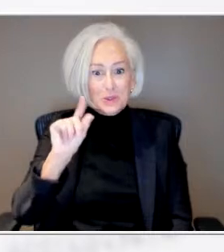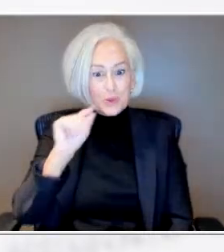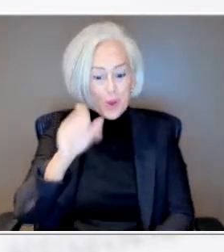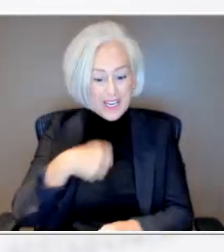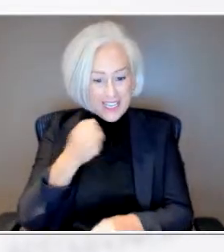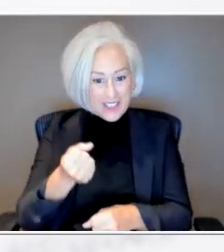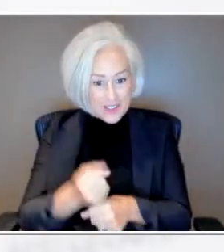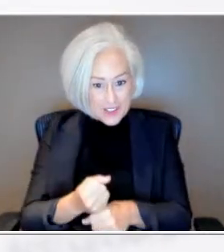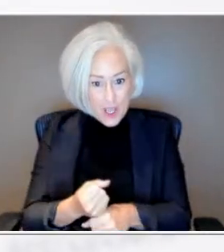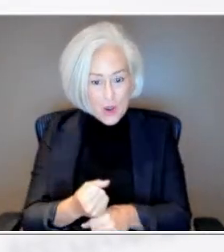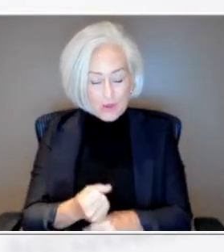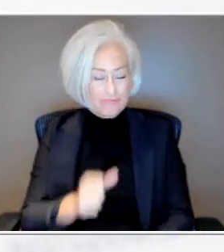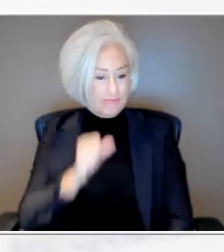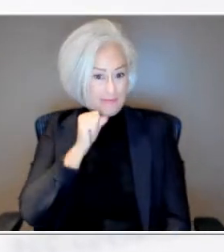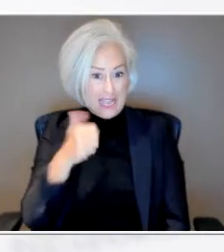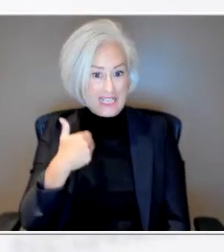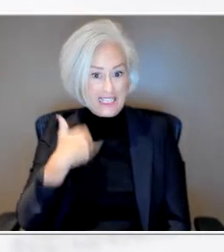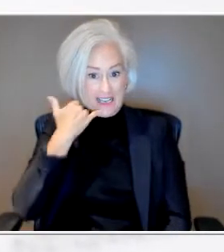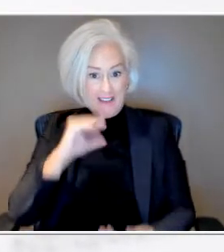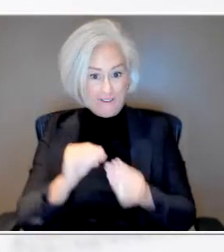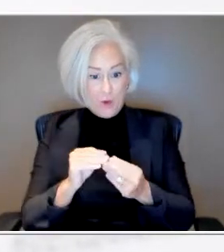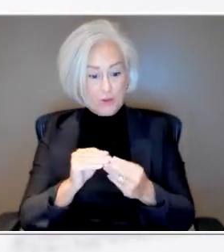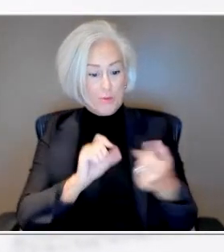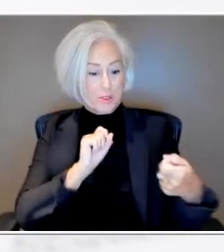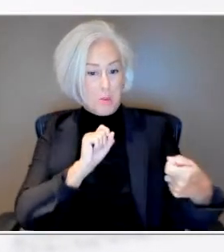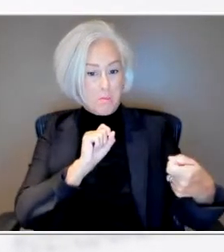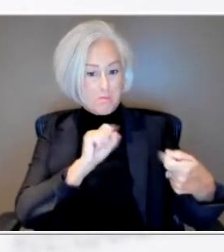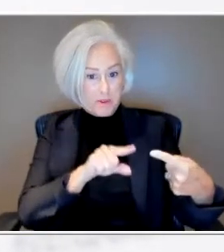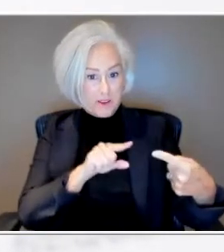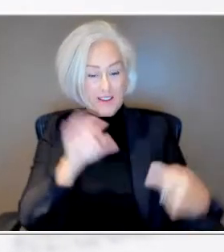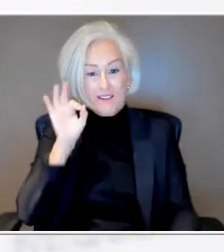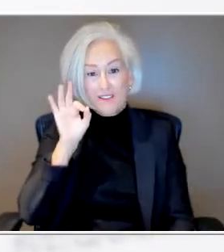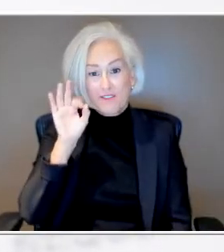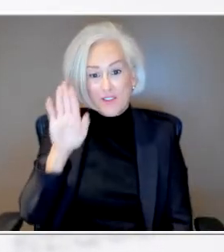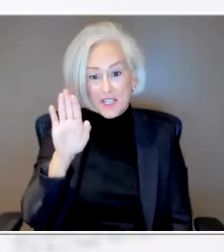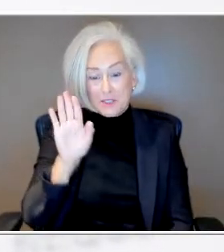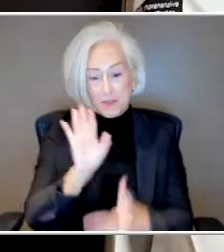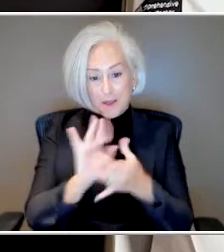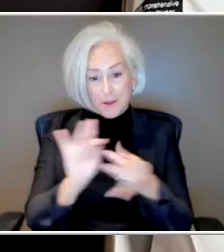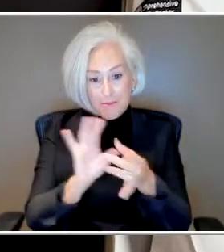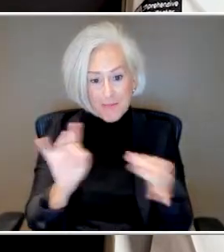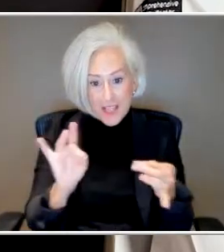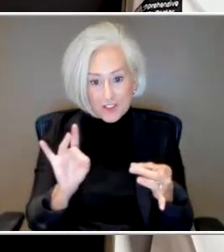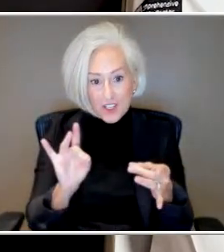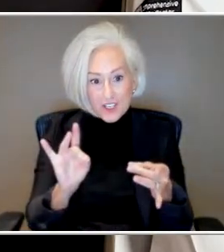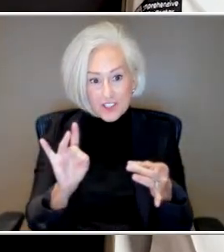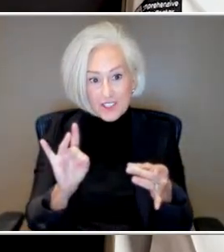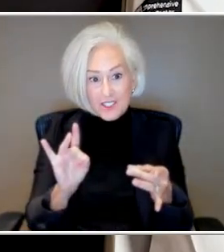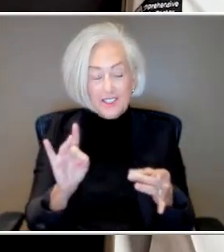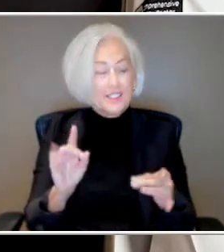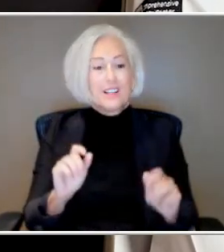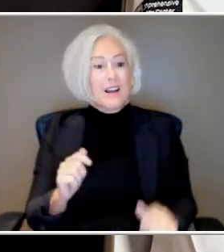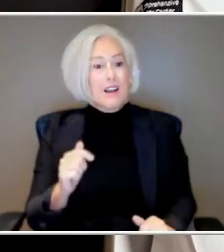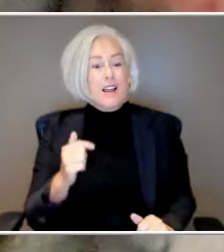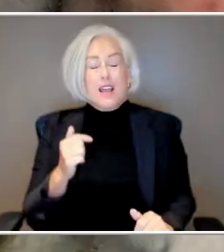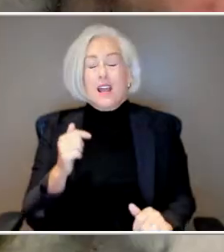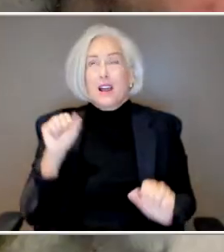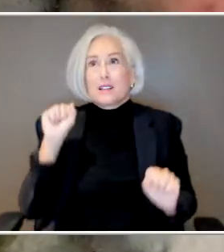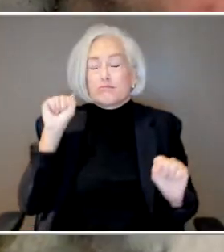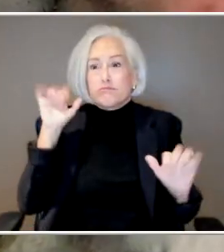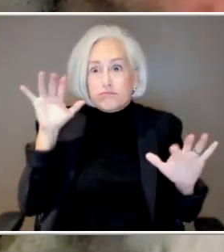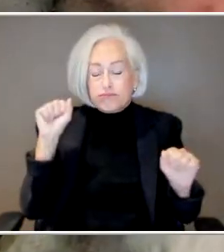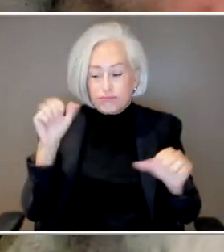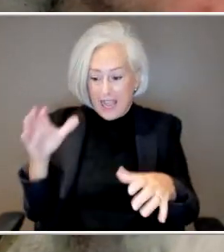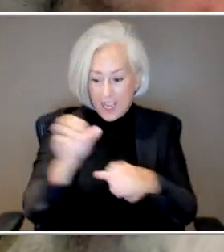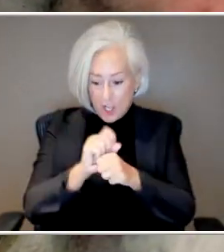sent her a message on Facebook Messenger. Which is a miracle I got it, because if anybody will tell you, I am like horrible on social media. Jill, who had